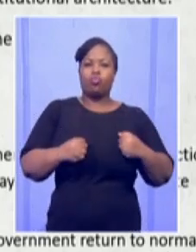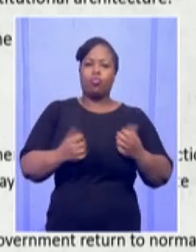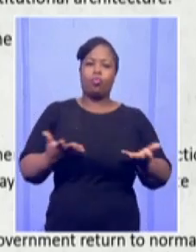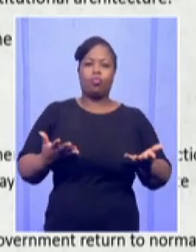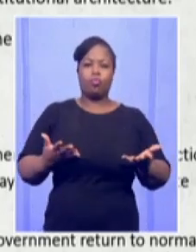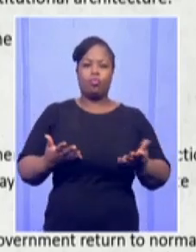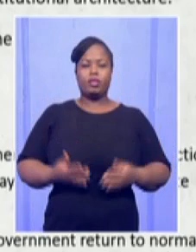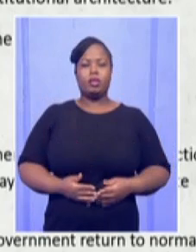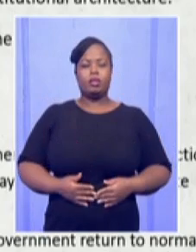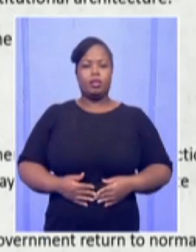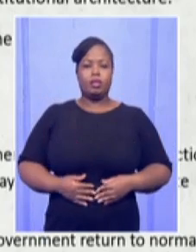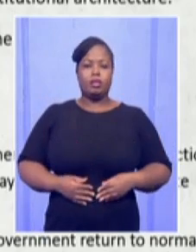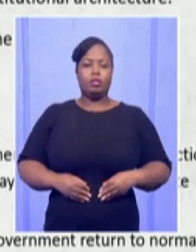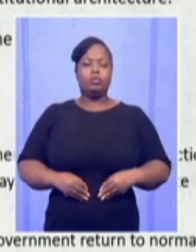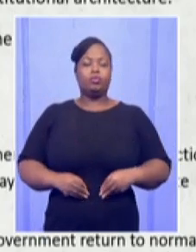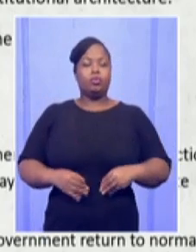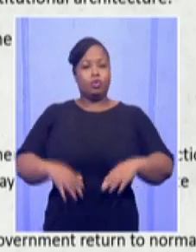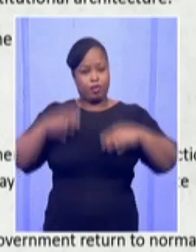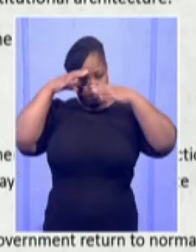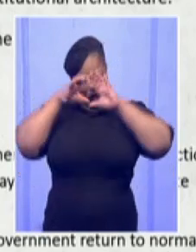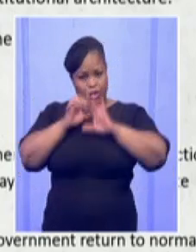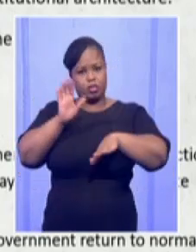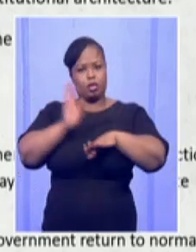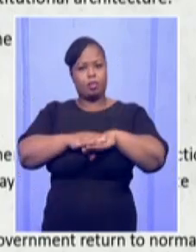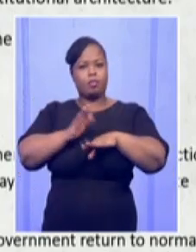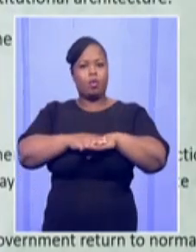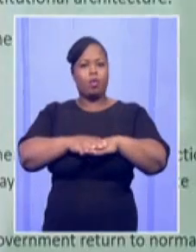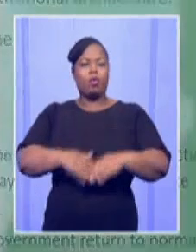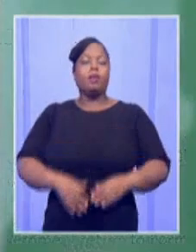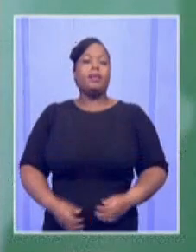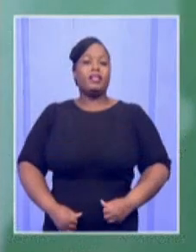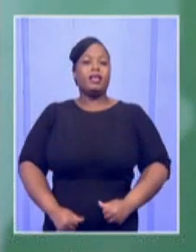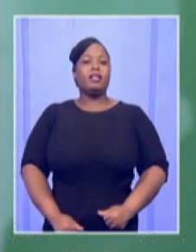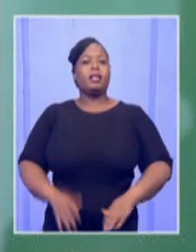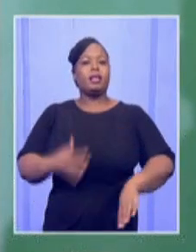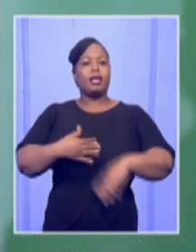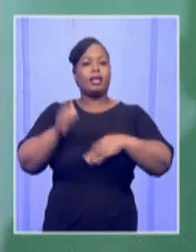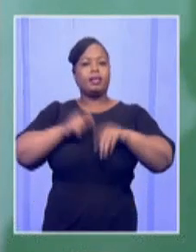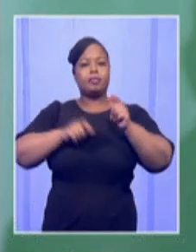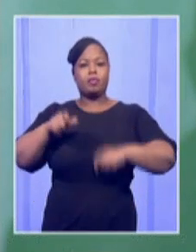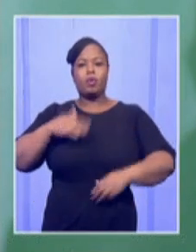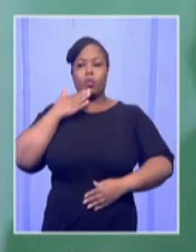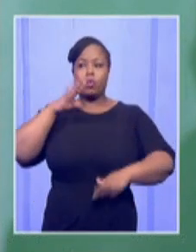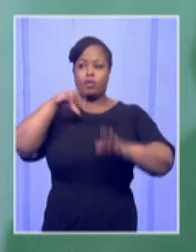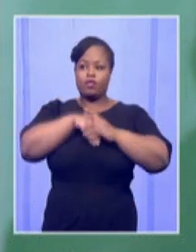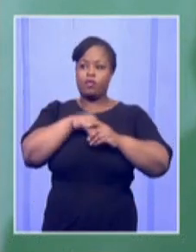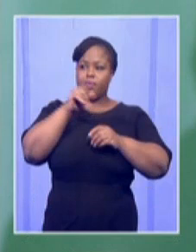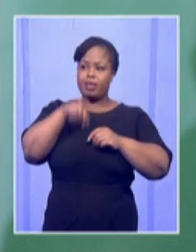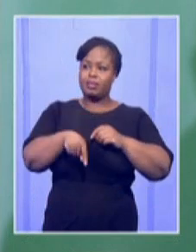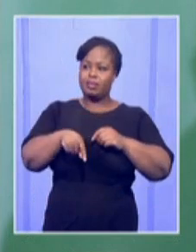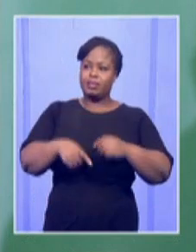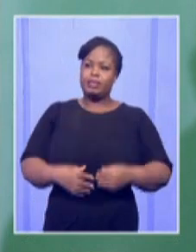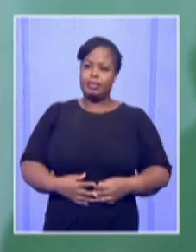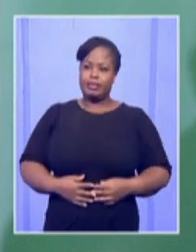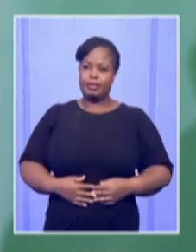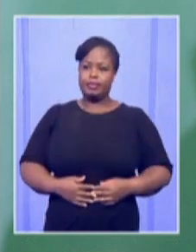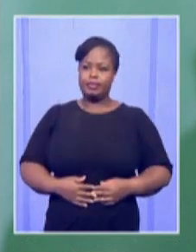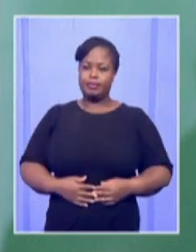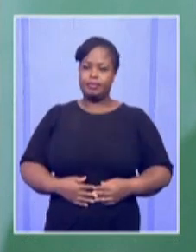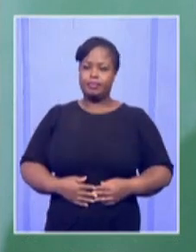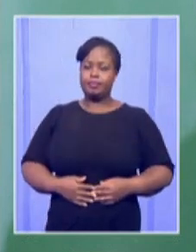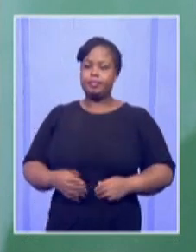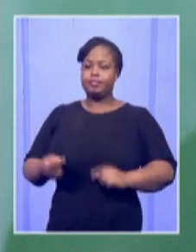look far and wide to get whoever is supposed to be involved in such structures to be involved. Next slide,